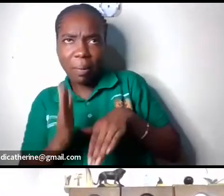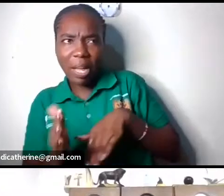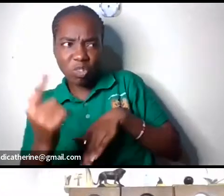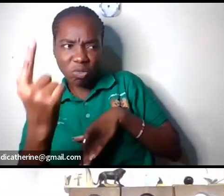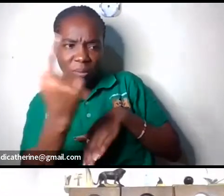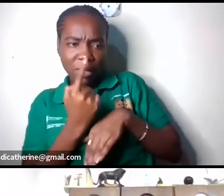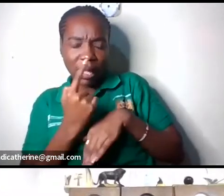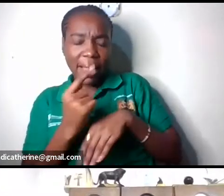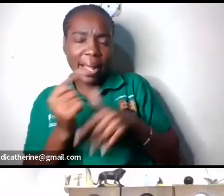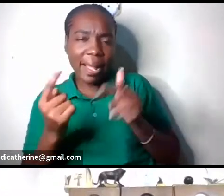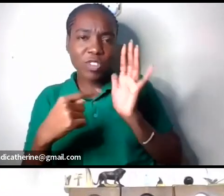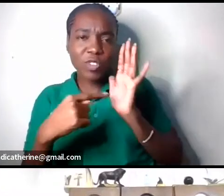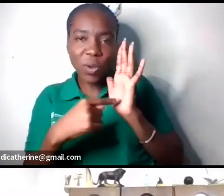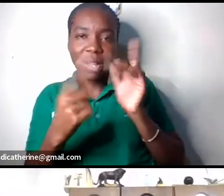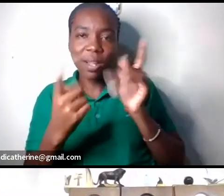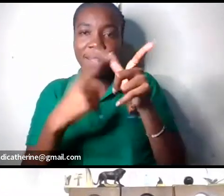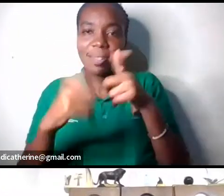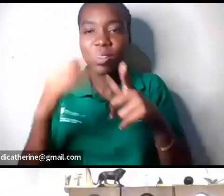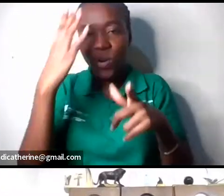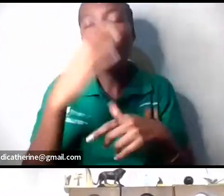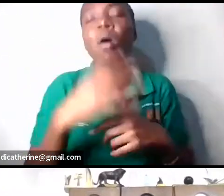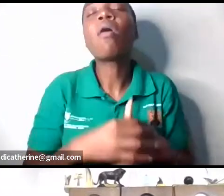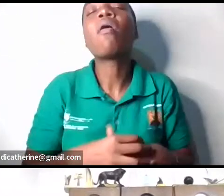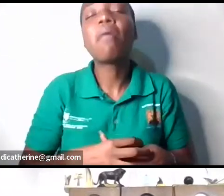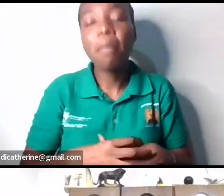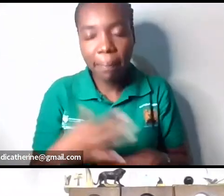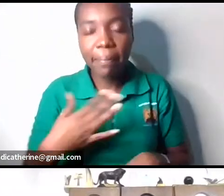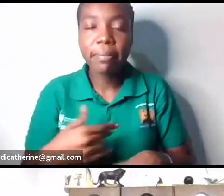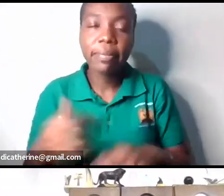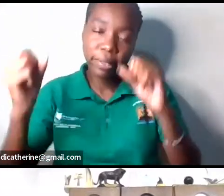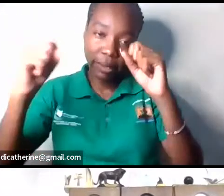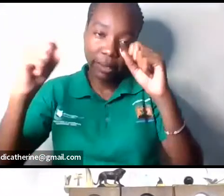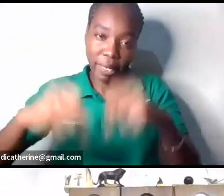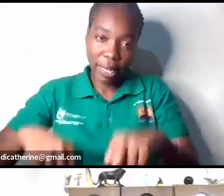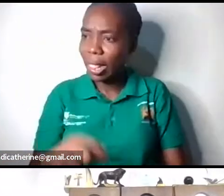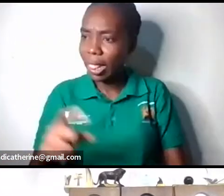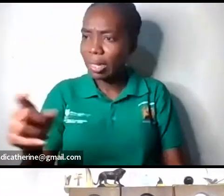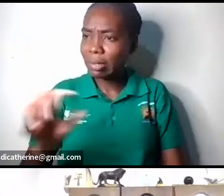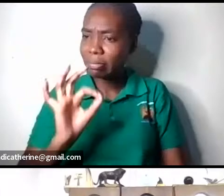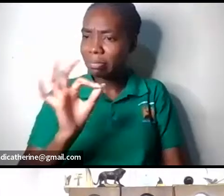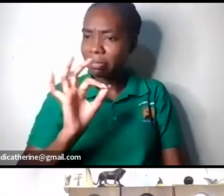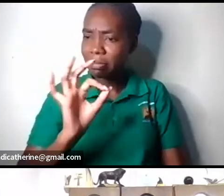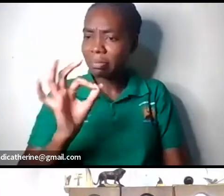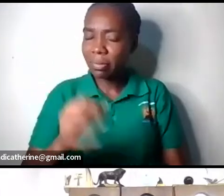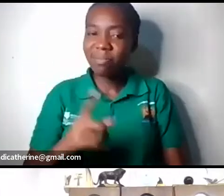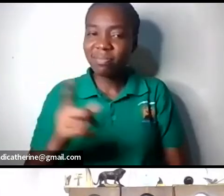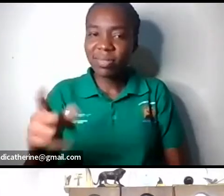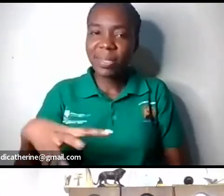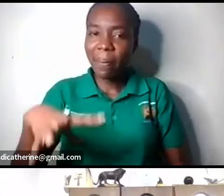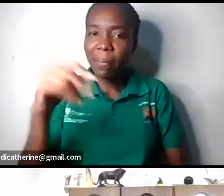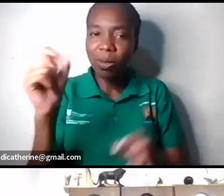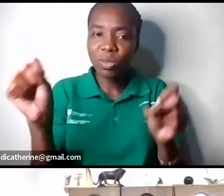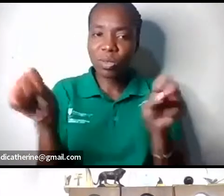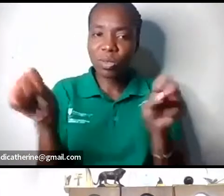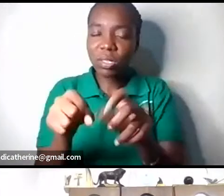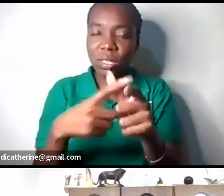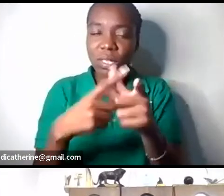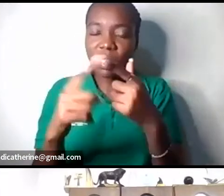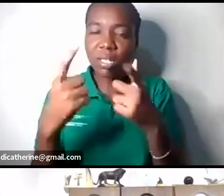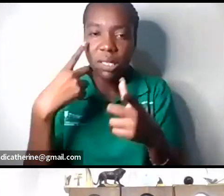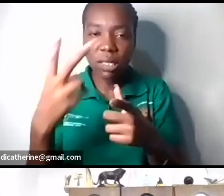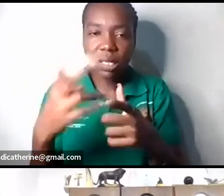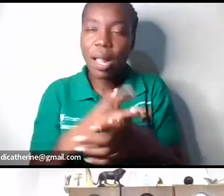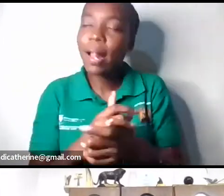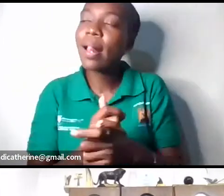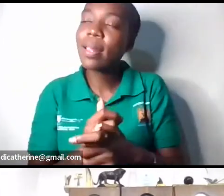have a few brands here coming in that, I mean, I think like Kitu Kali has taken over shoes, and you can see what's happening with that brand of shoes.